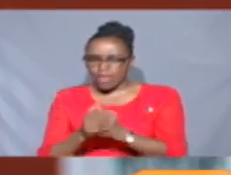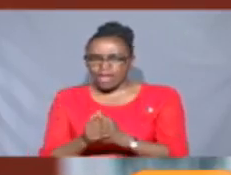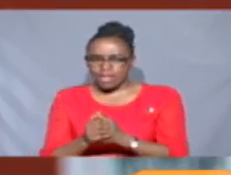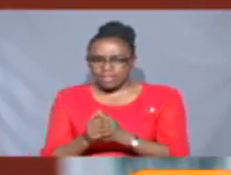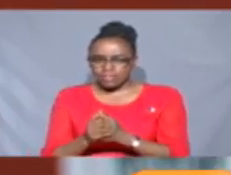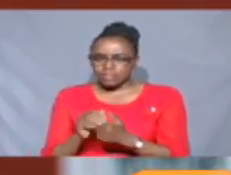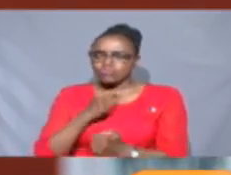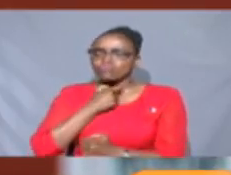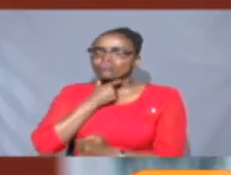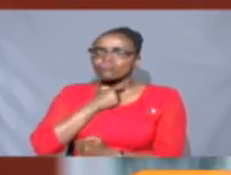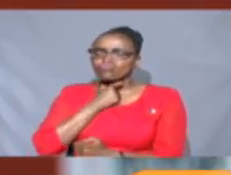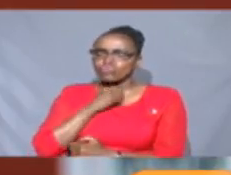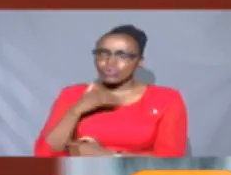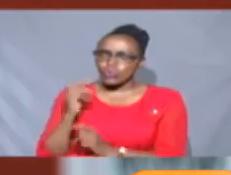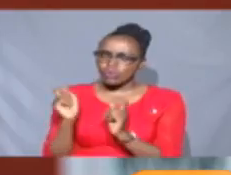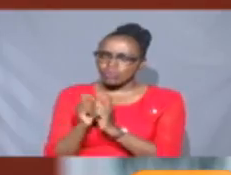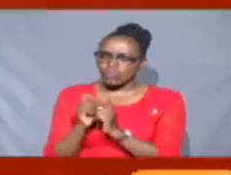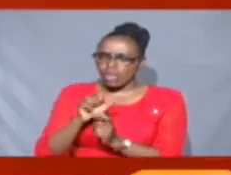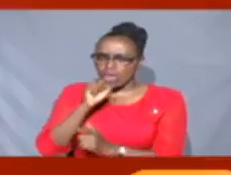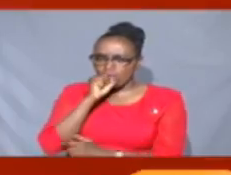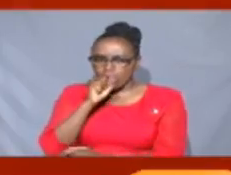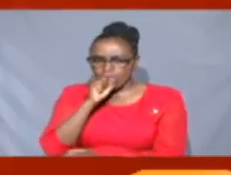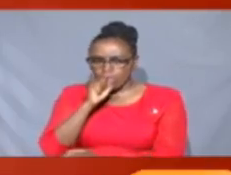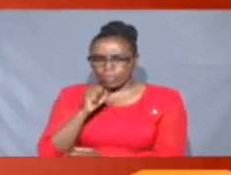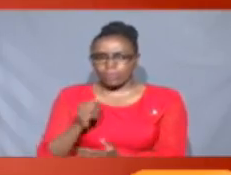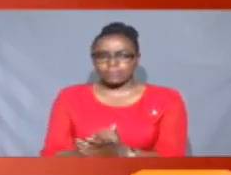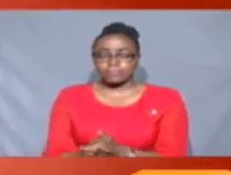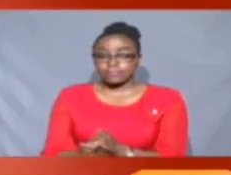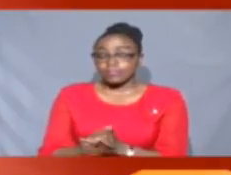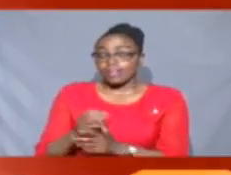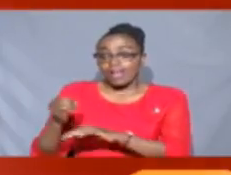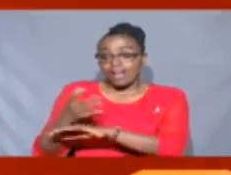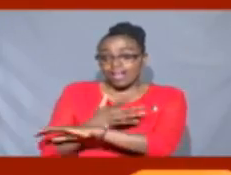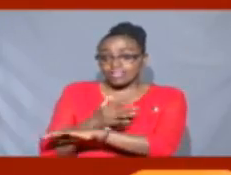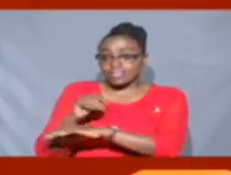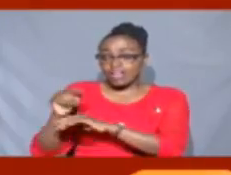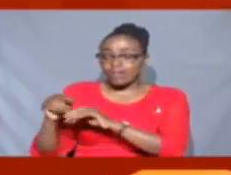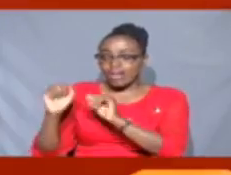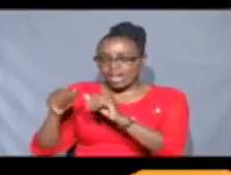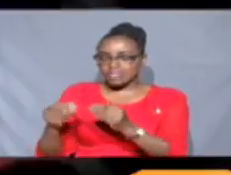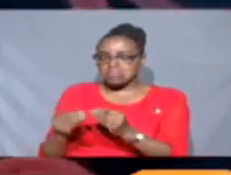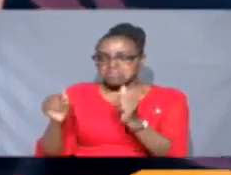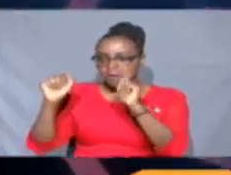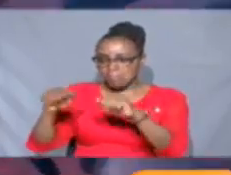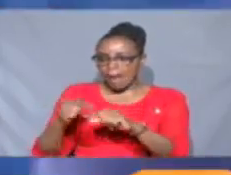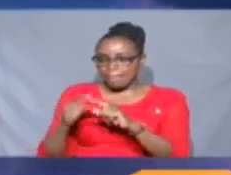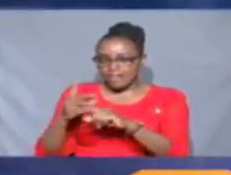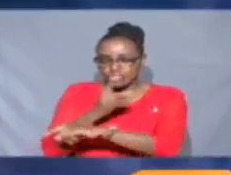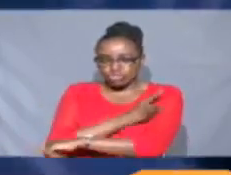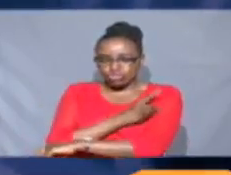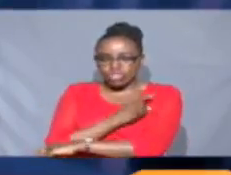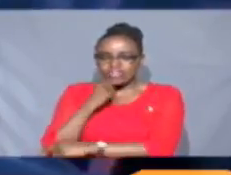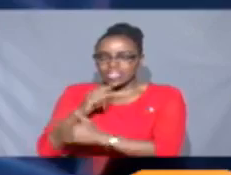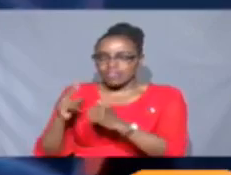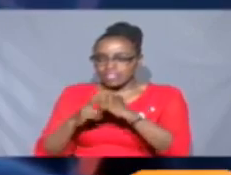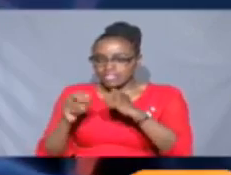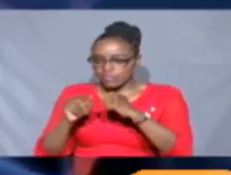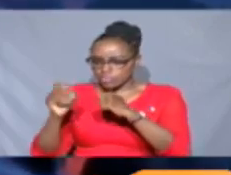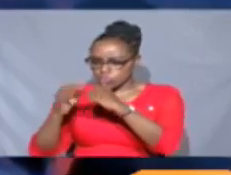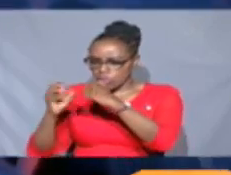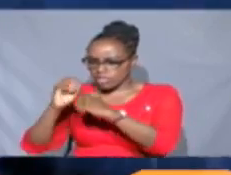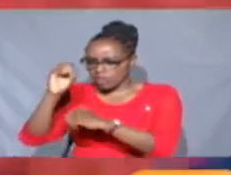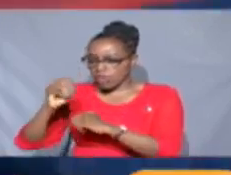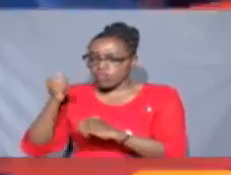sore throat, coughing. Although cancer is curable, Dr. Catherine Nyongesa says 70 to 80%